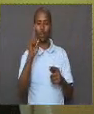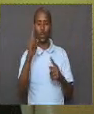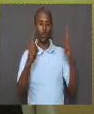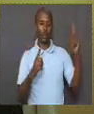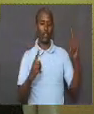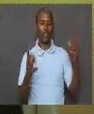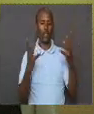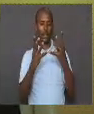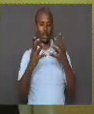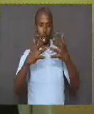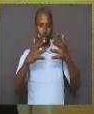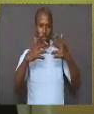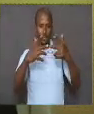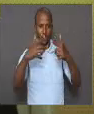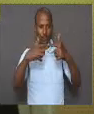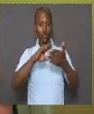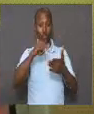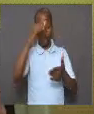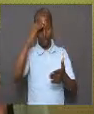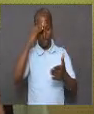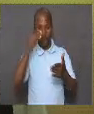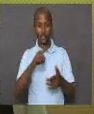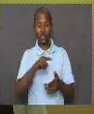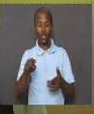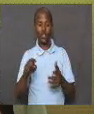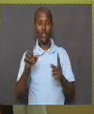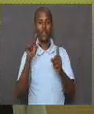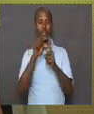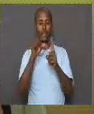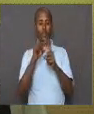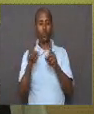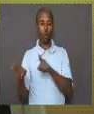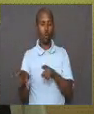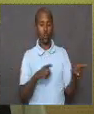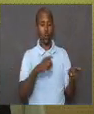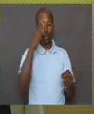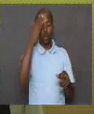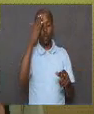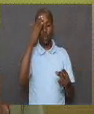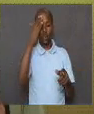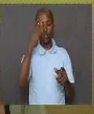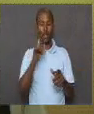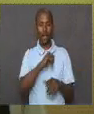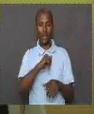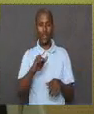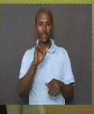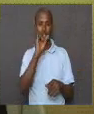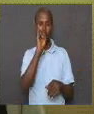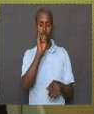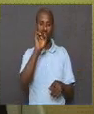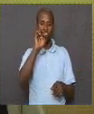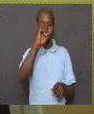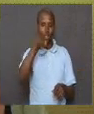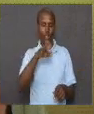one-to-one correspondences. These terms are also known as